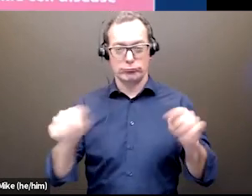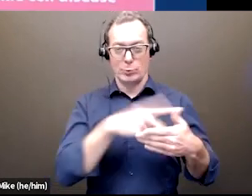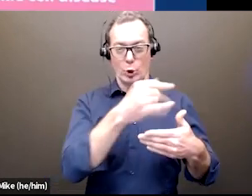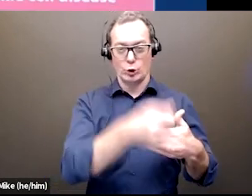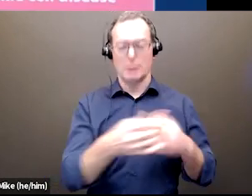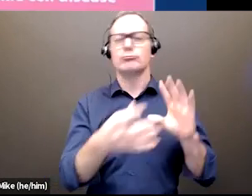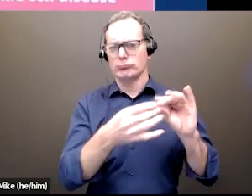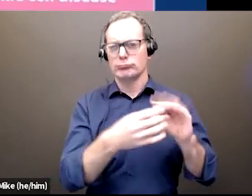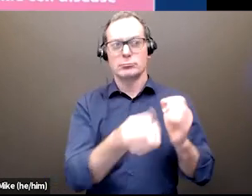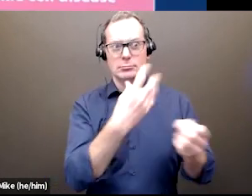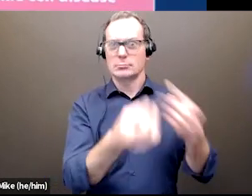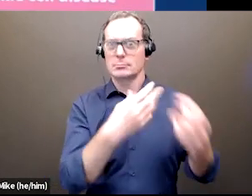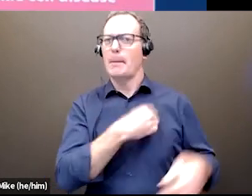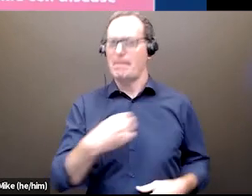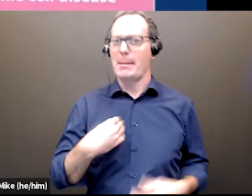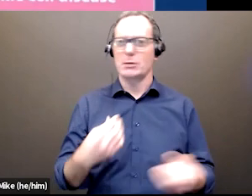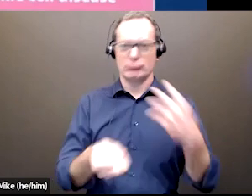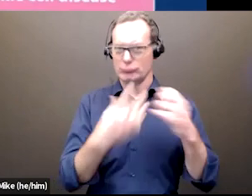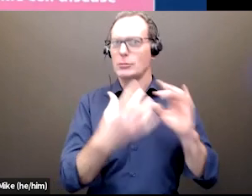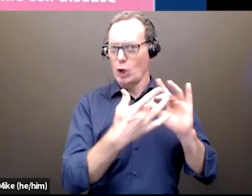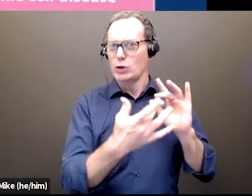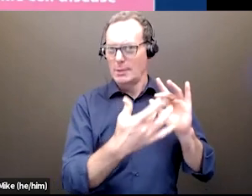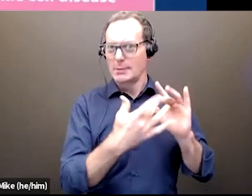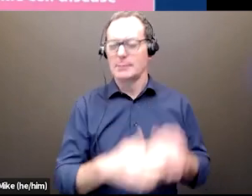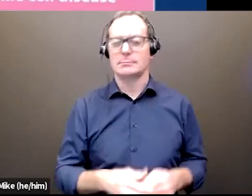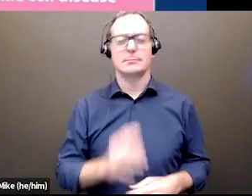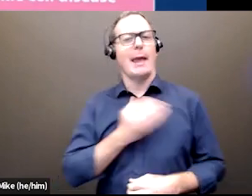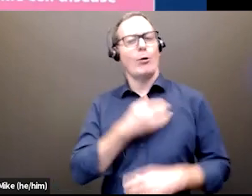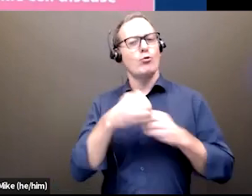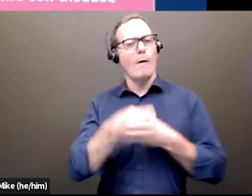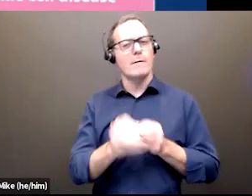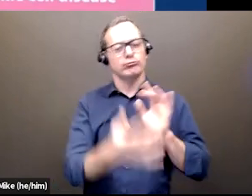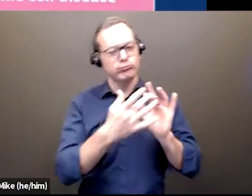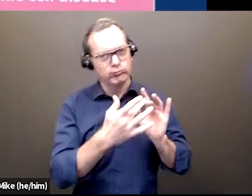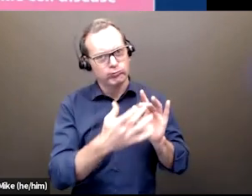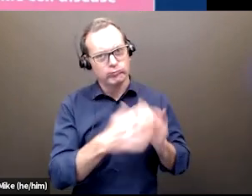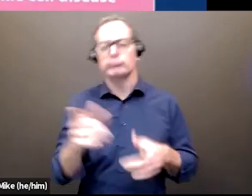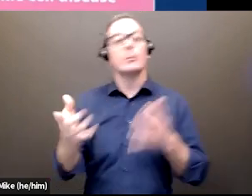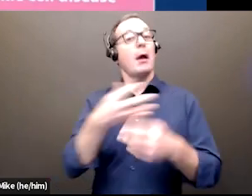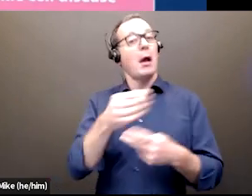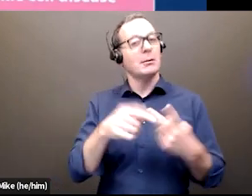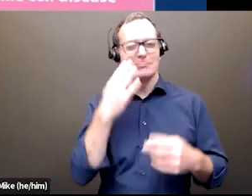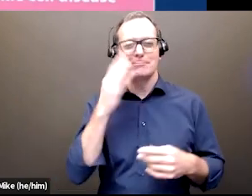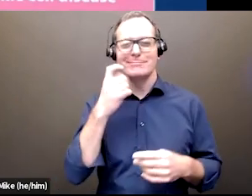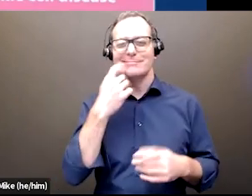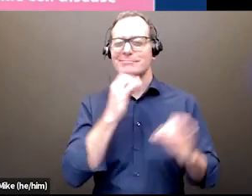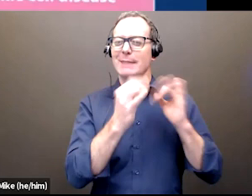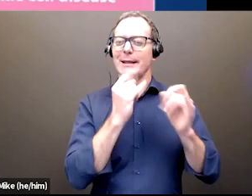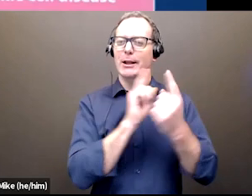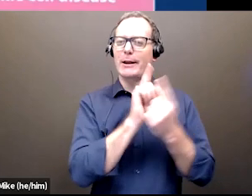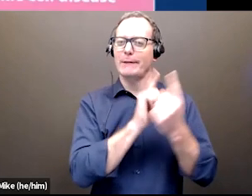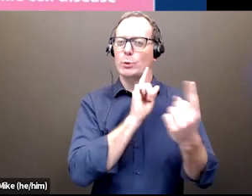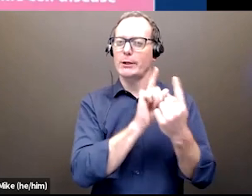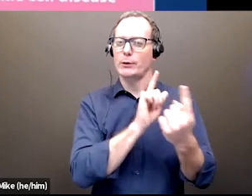and through member contact with the project office and through the advisor member interviews, CUPW initiated